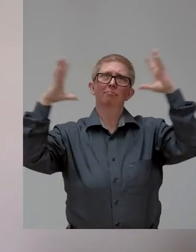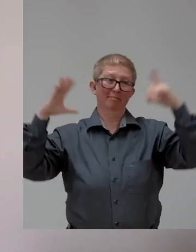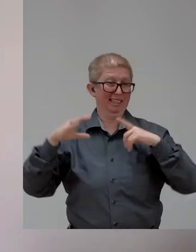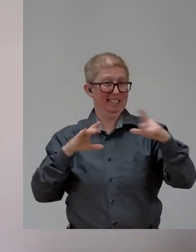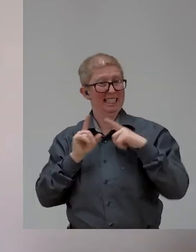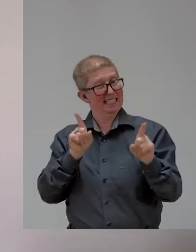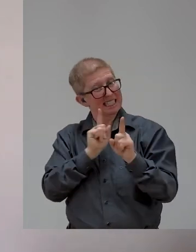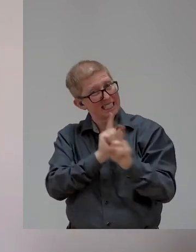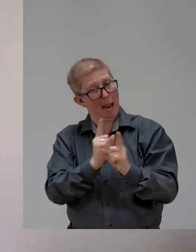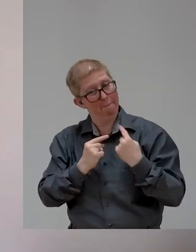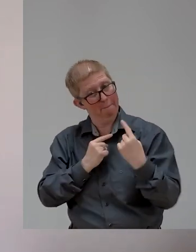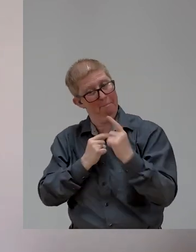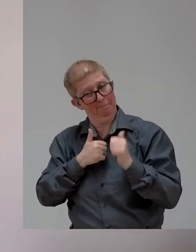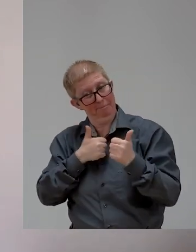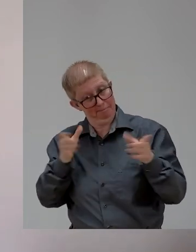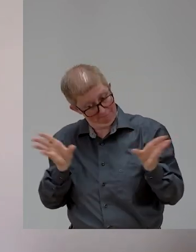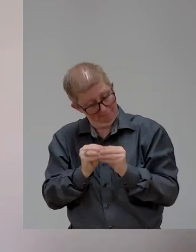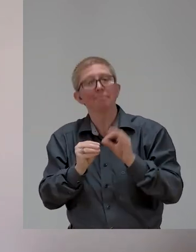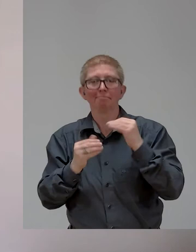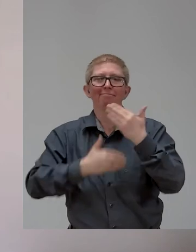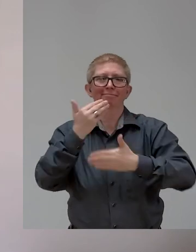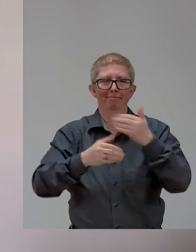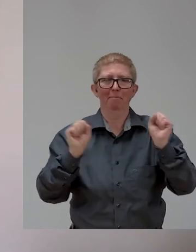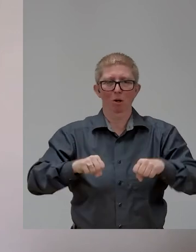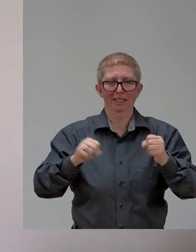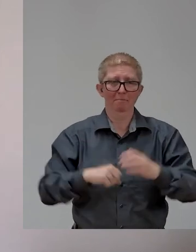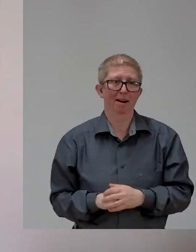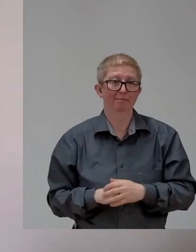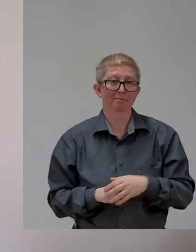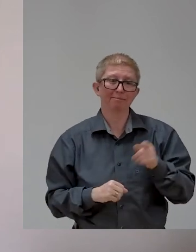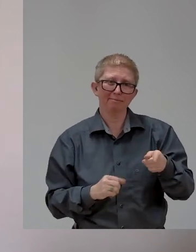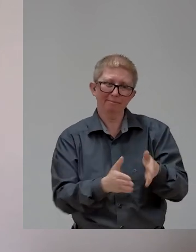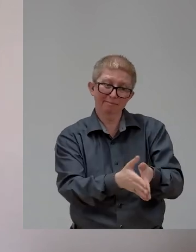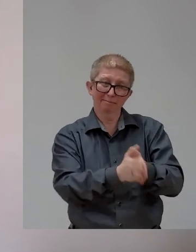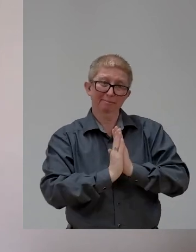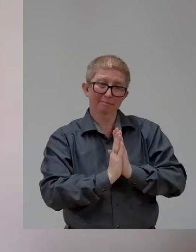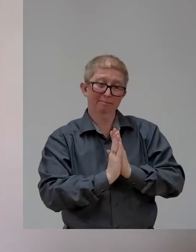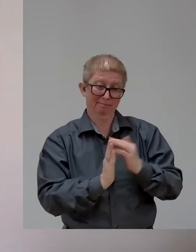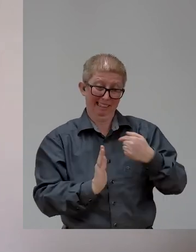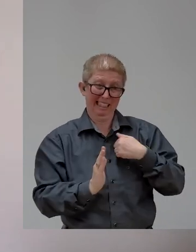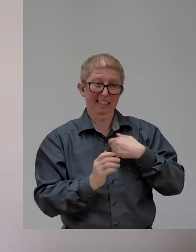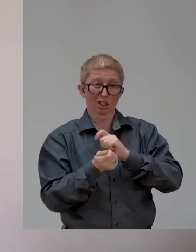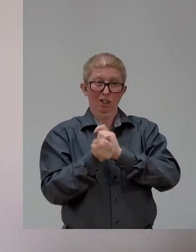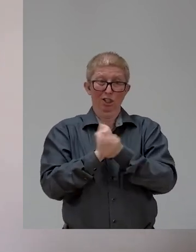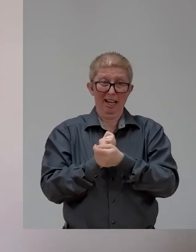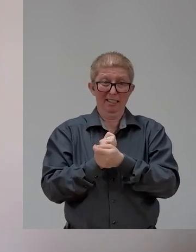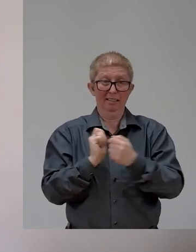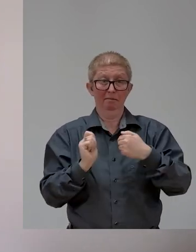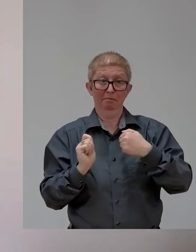changes that we're being asked to do are in line with that vision and in line with those